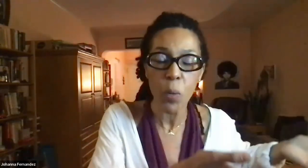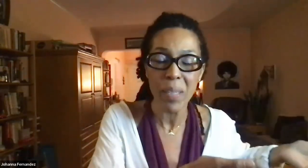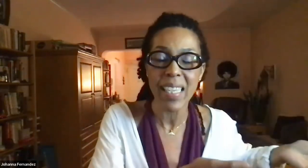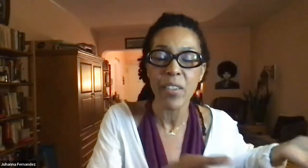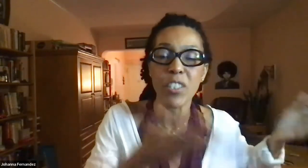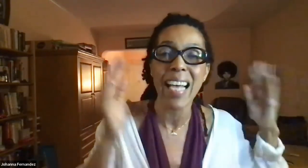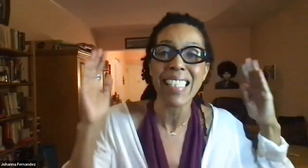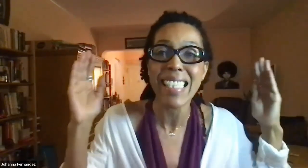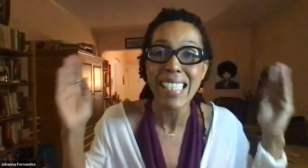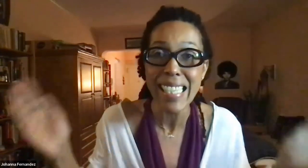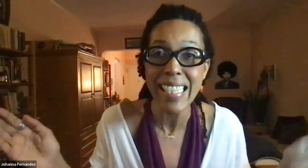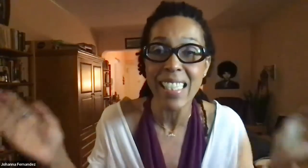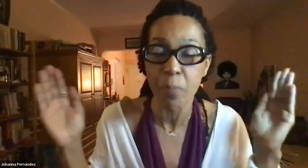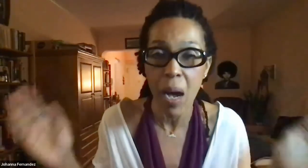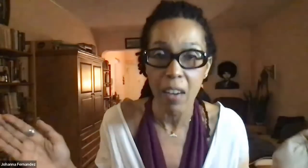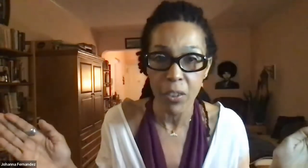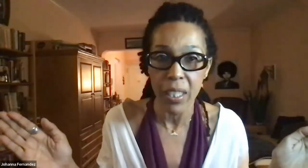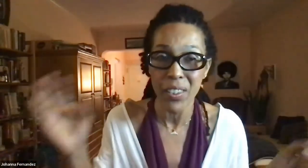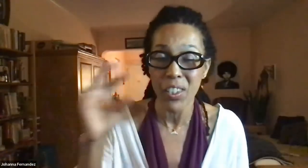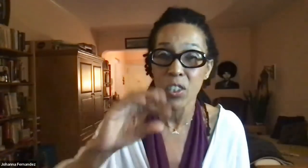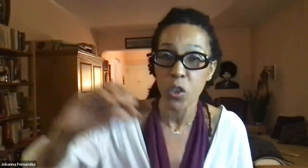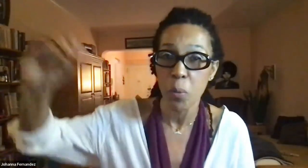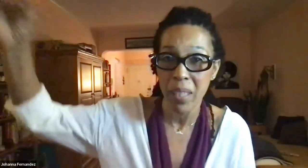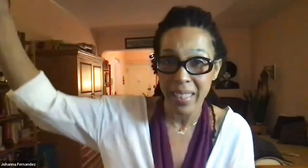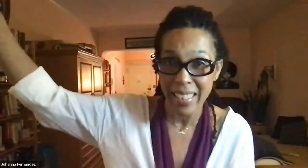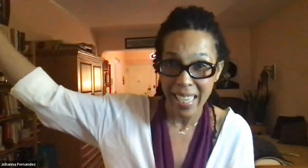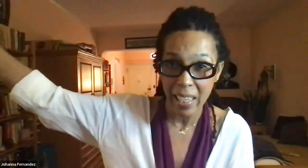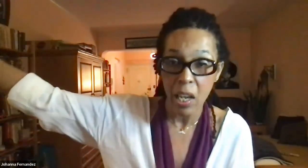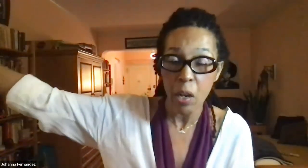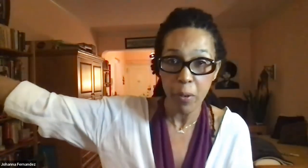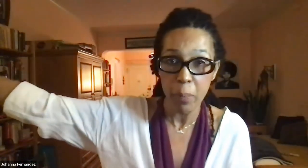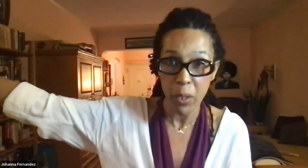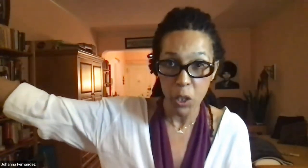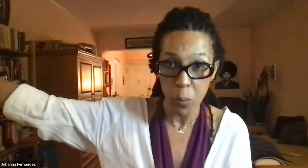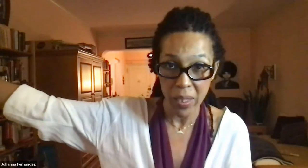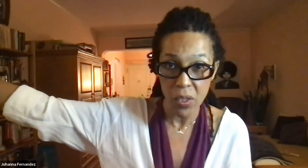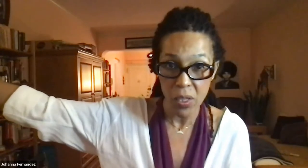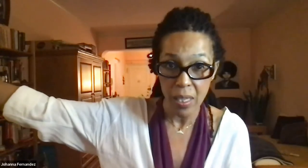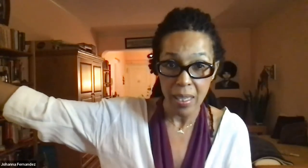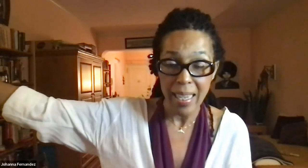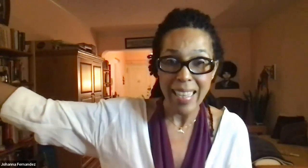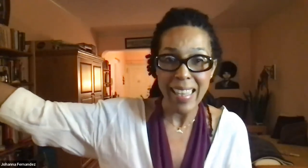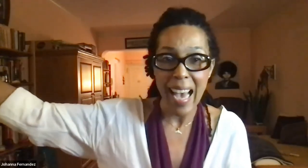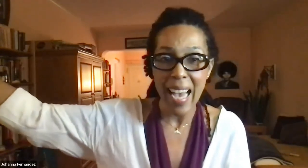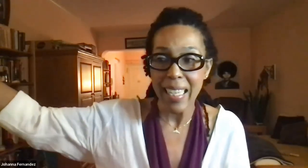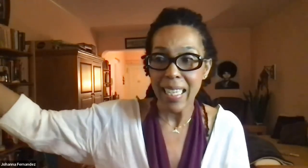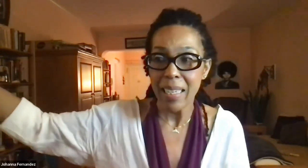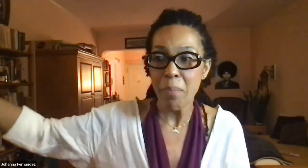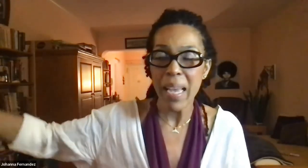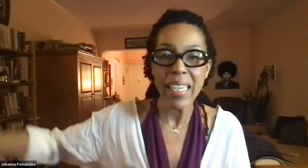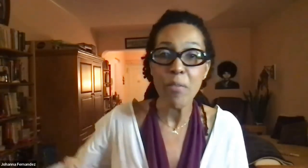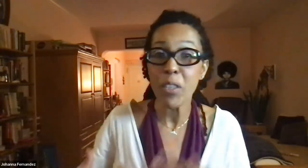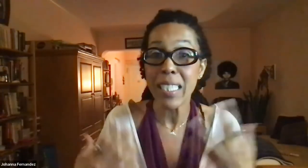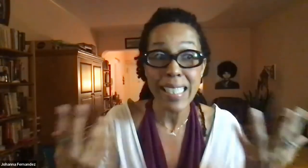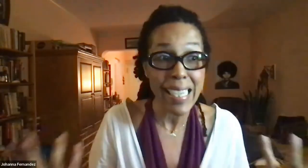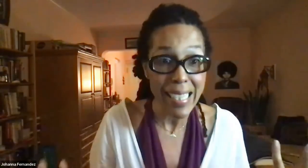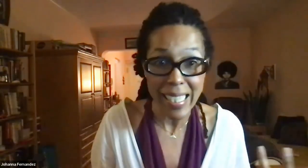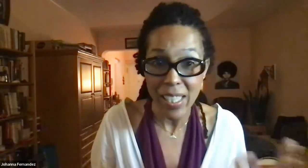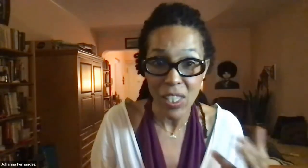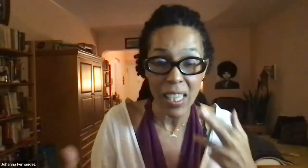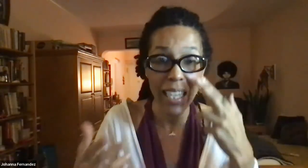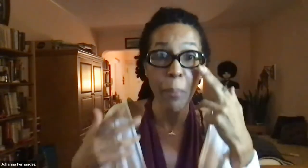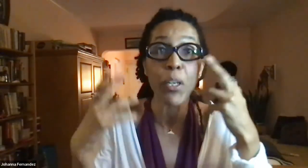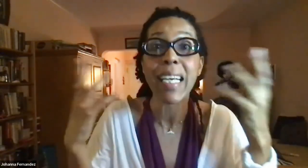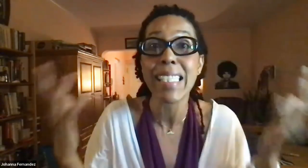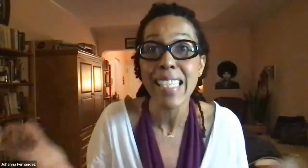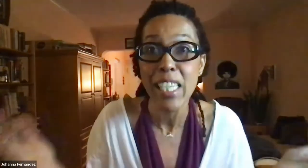in urban centers as diseases of poverty. This is a term that they take from the Cubans, that many of the